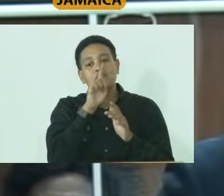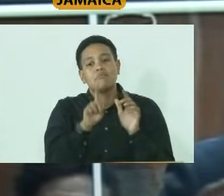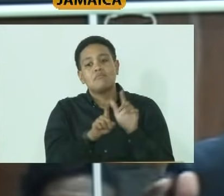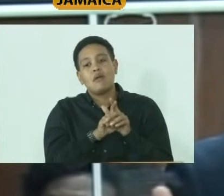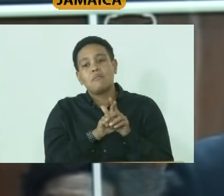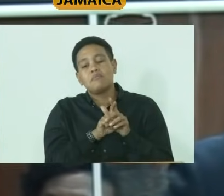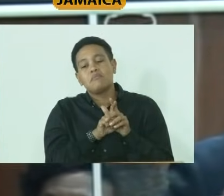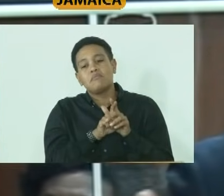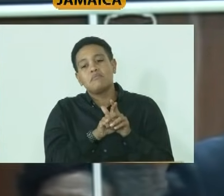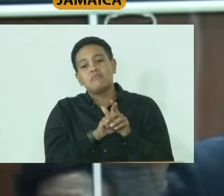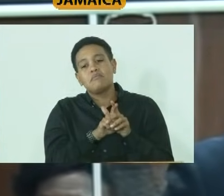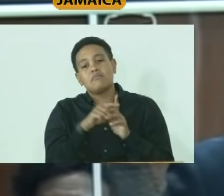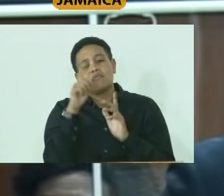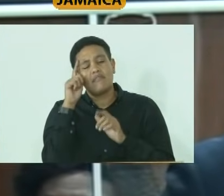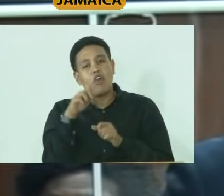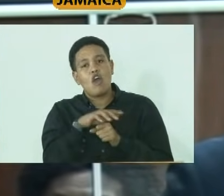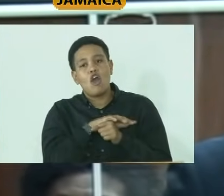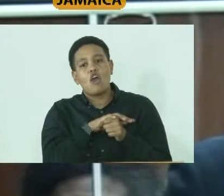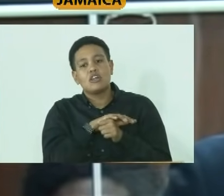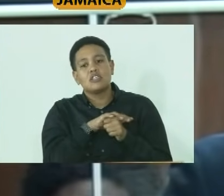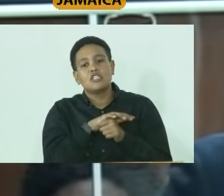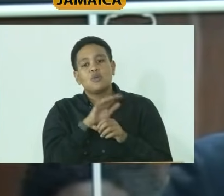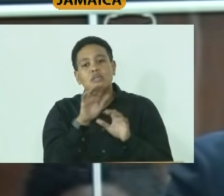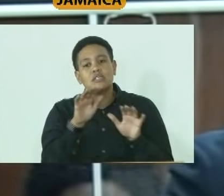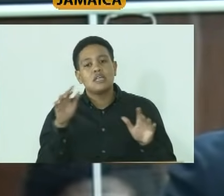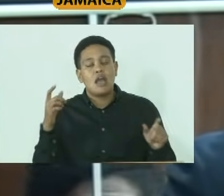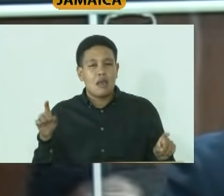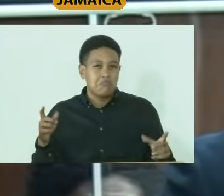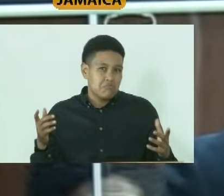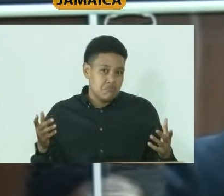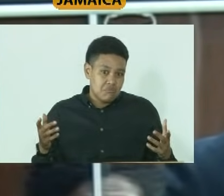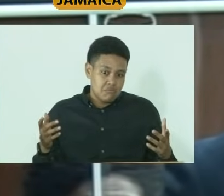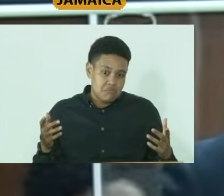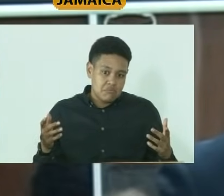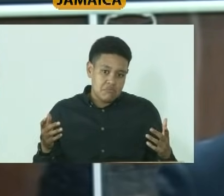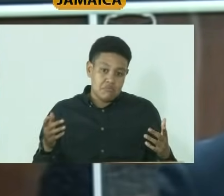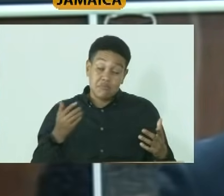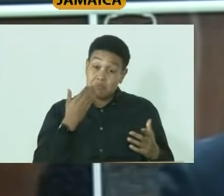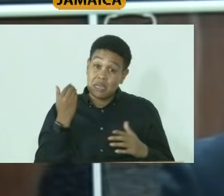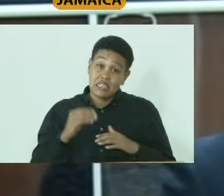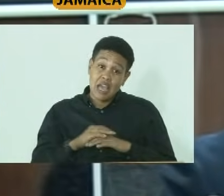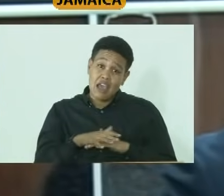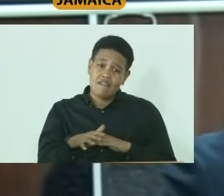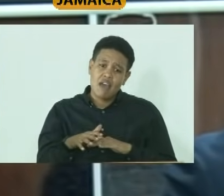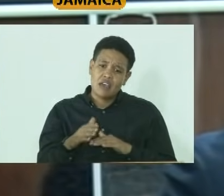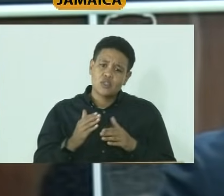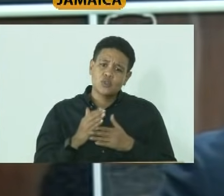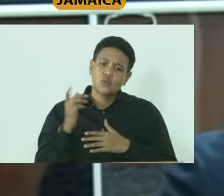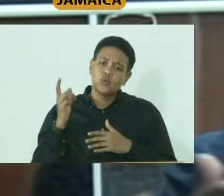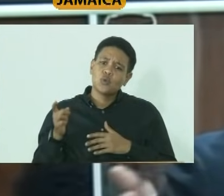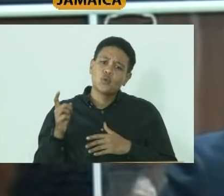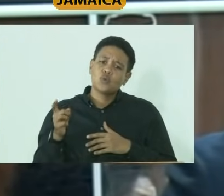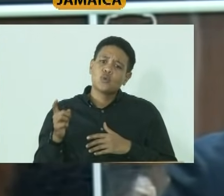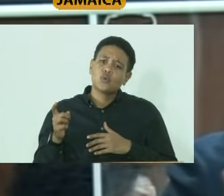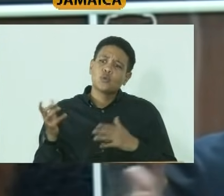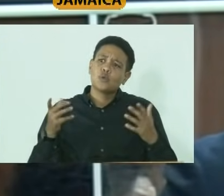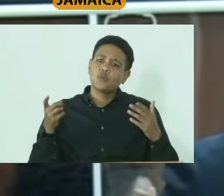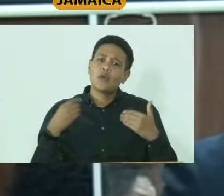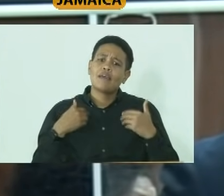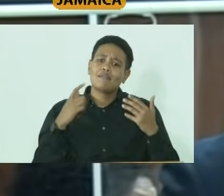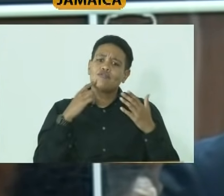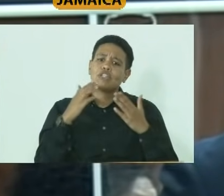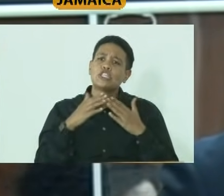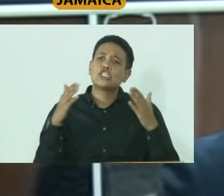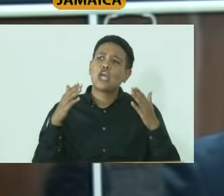the constituencies, the 100, wouldn't it be advisable then, through the ones that you have in the general